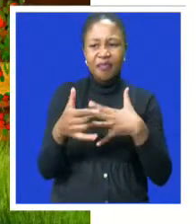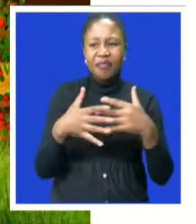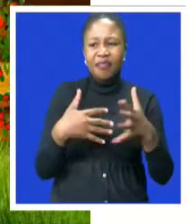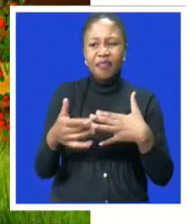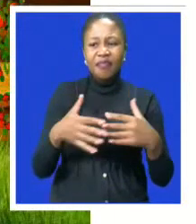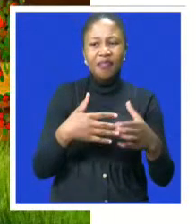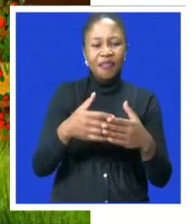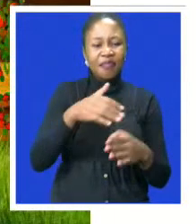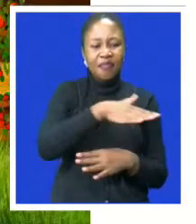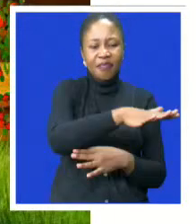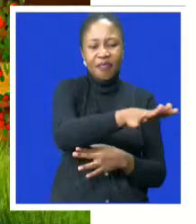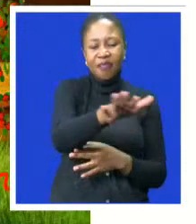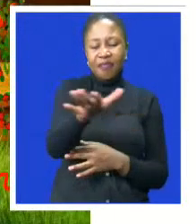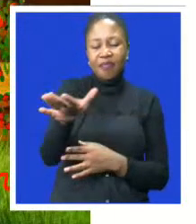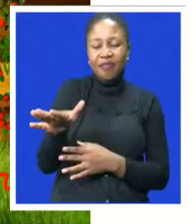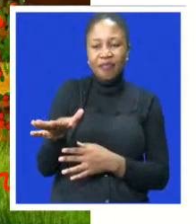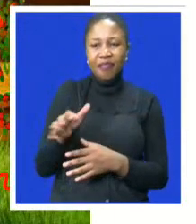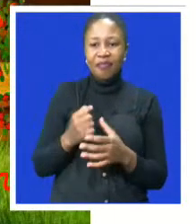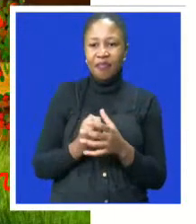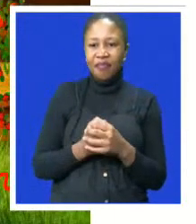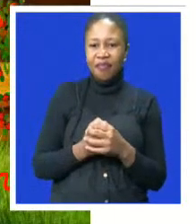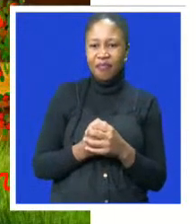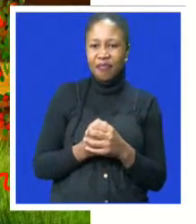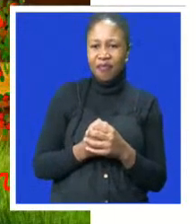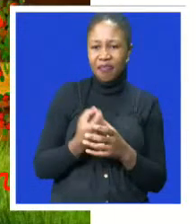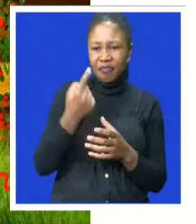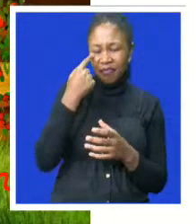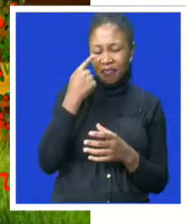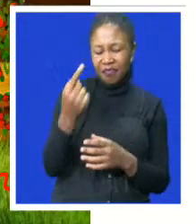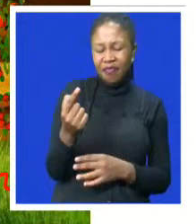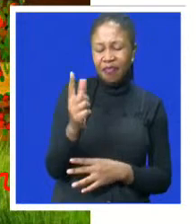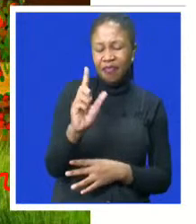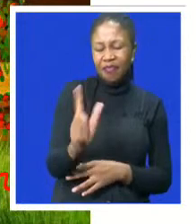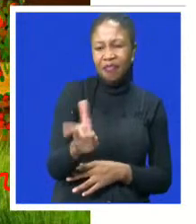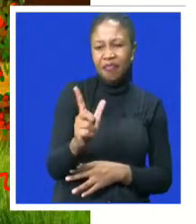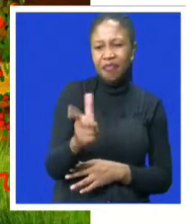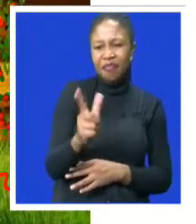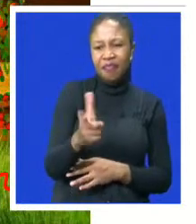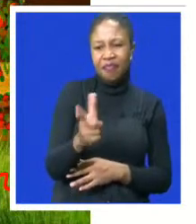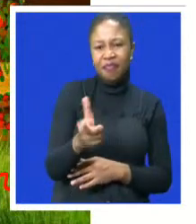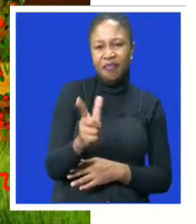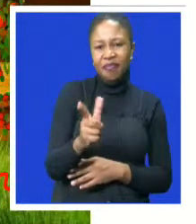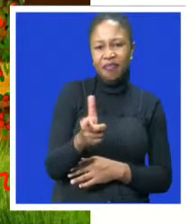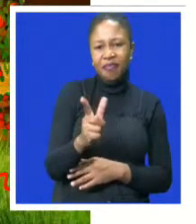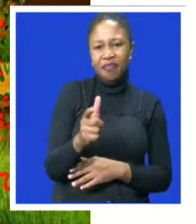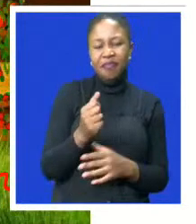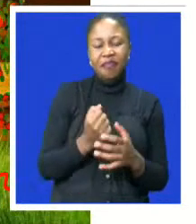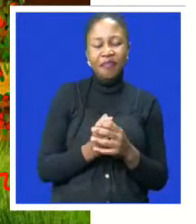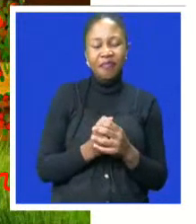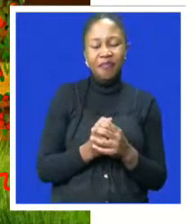Again, look at the grass there. It is so green. The light